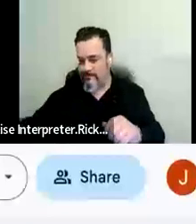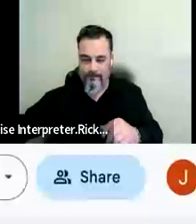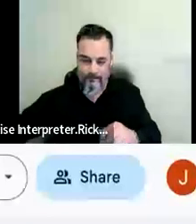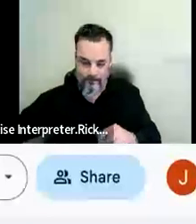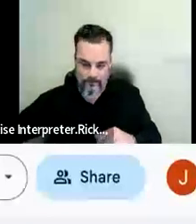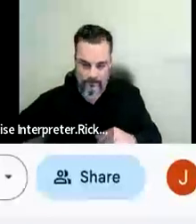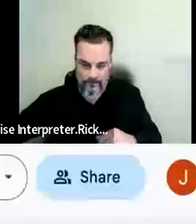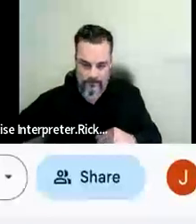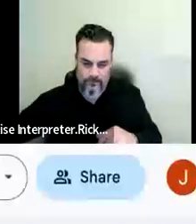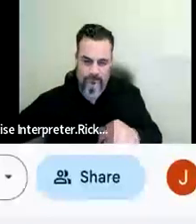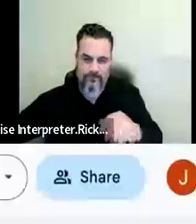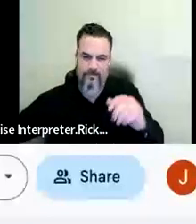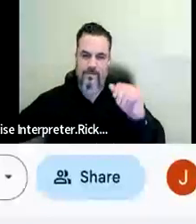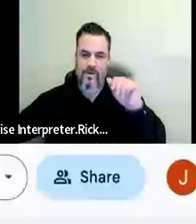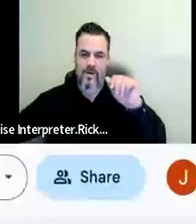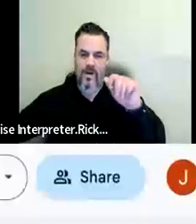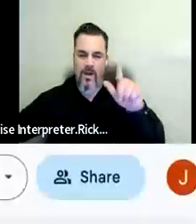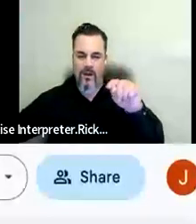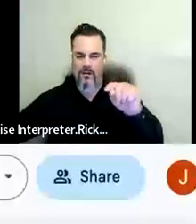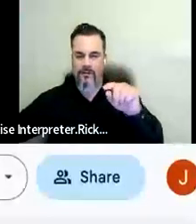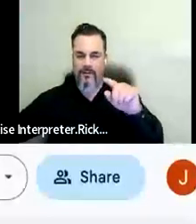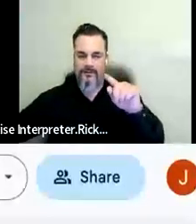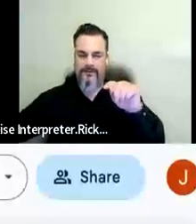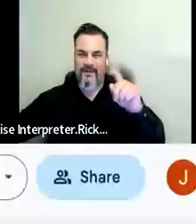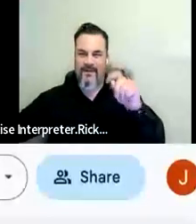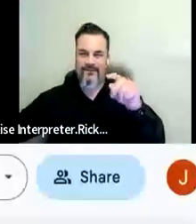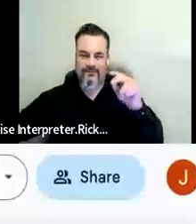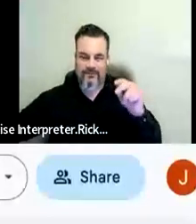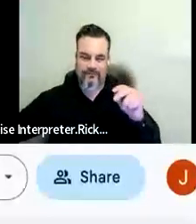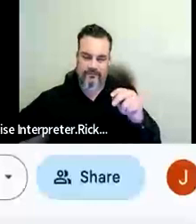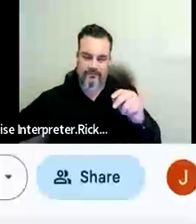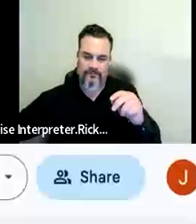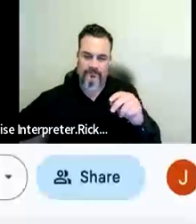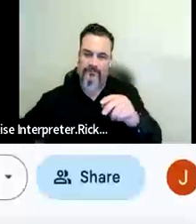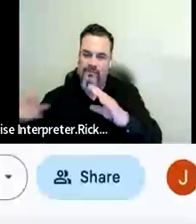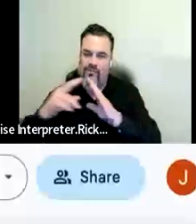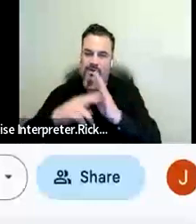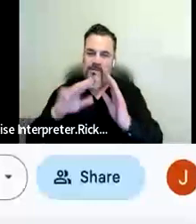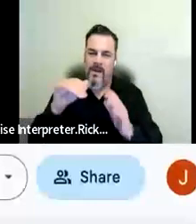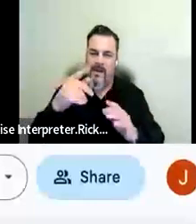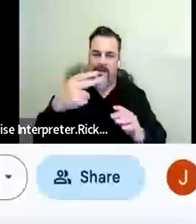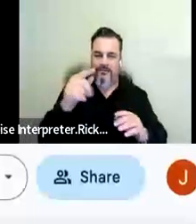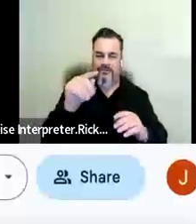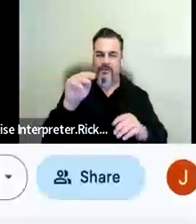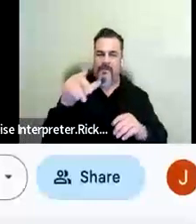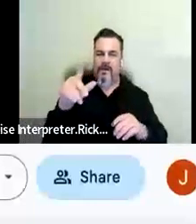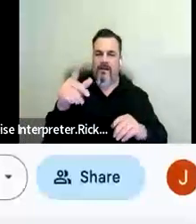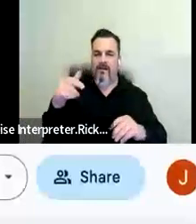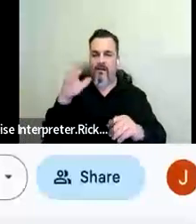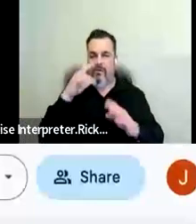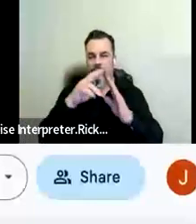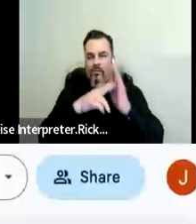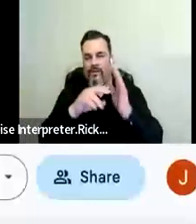Alt text is something that is read by HTML, so that if a screen reader is going through that on a website, it would read